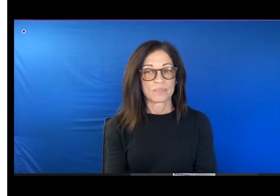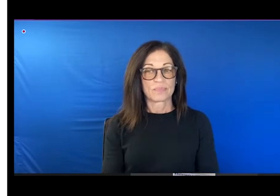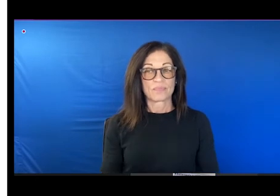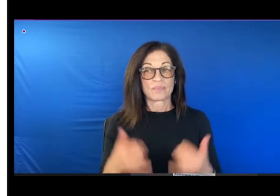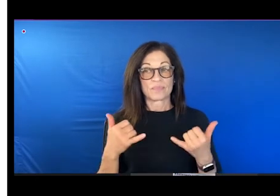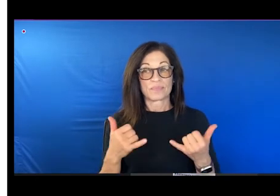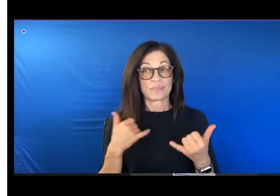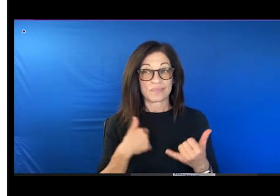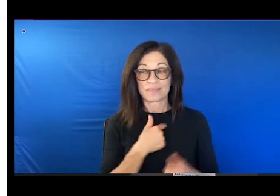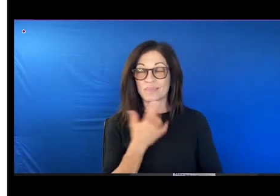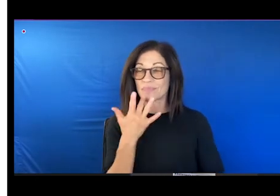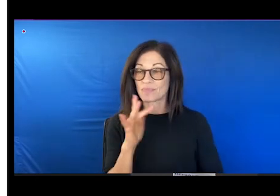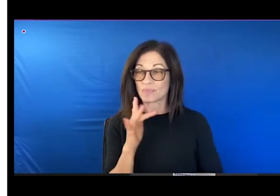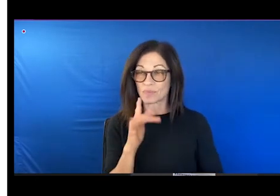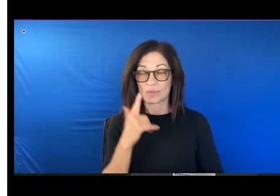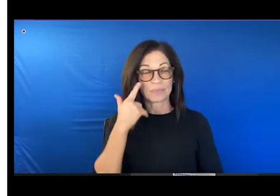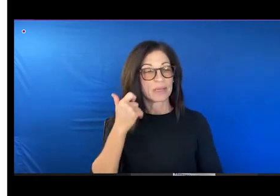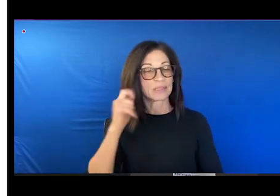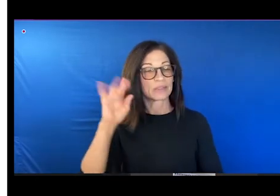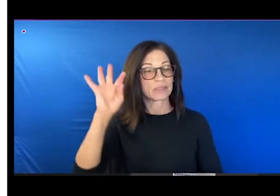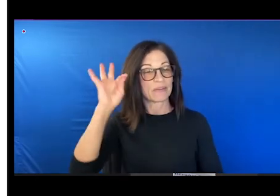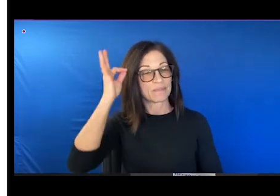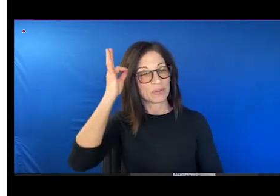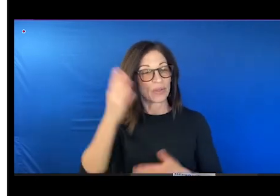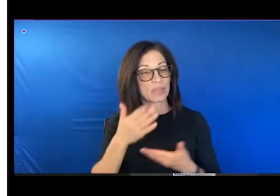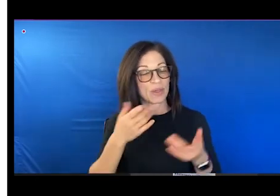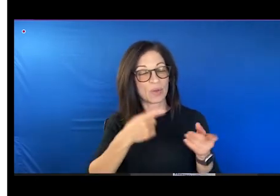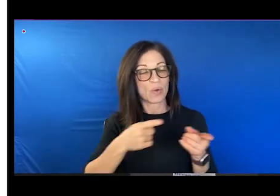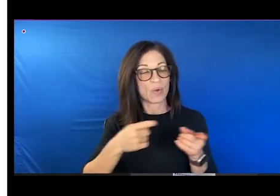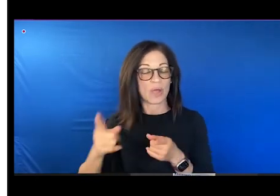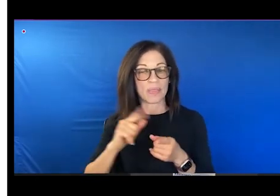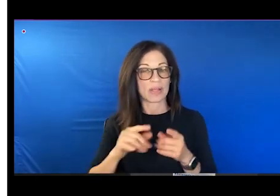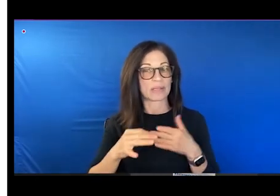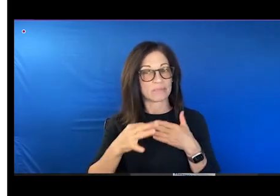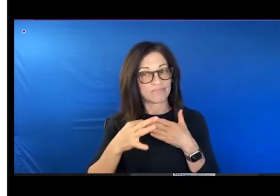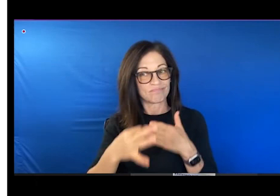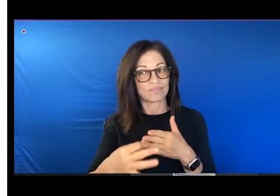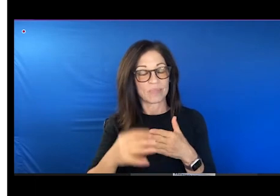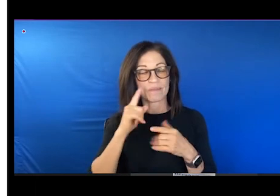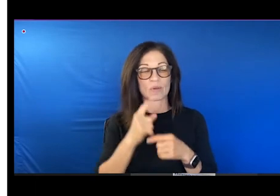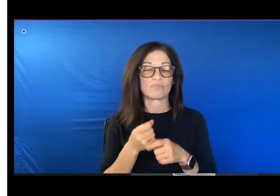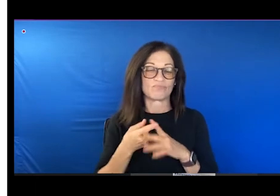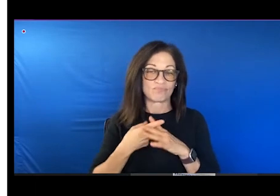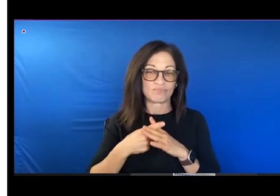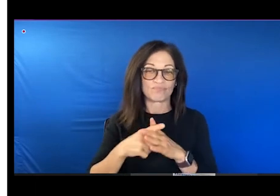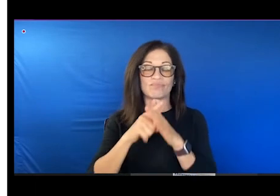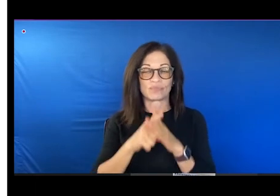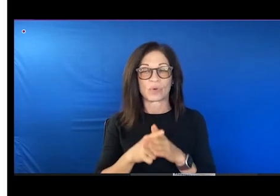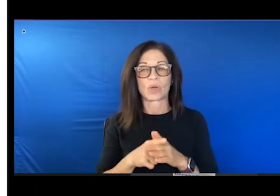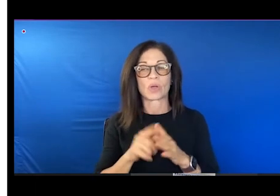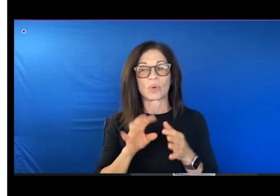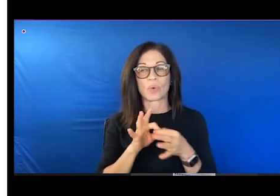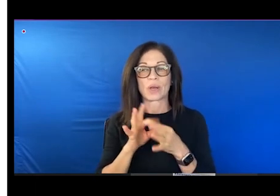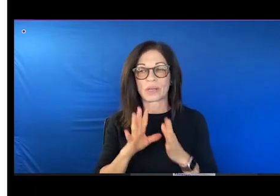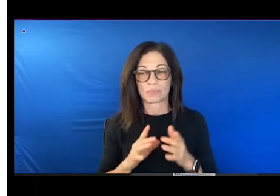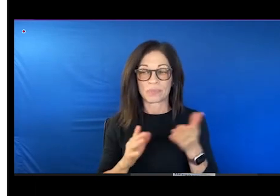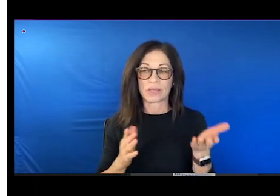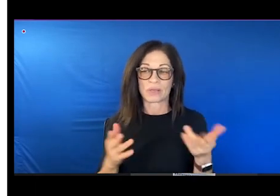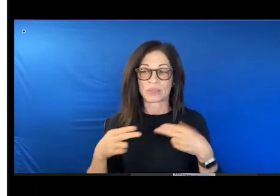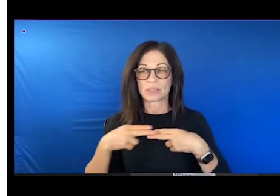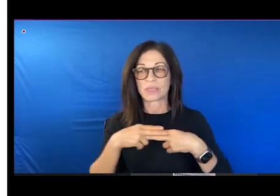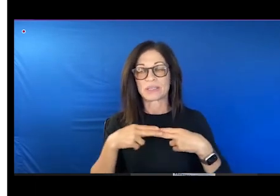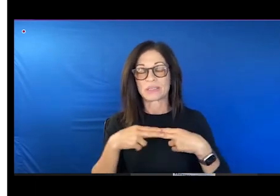So we're fortunate right now, there's something federally going on that's a catalyst for coordination. And this is